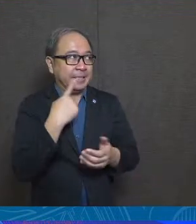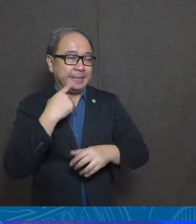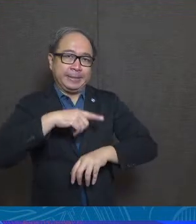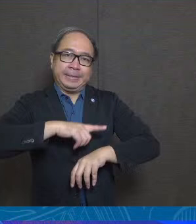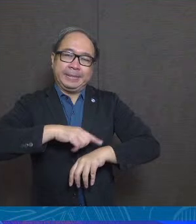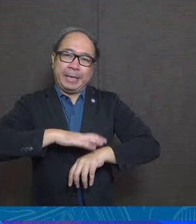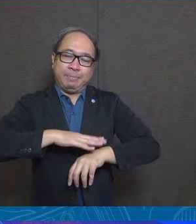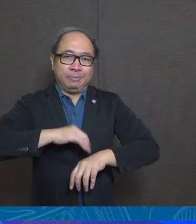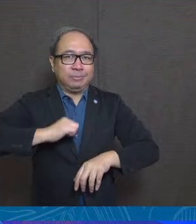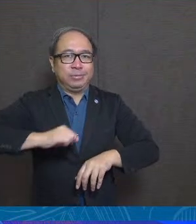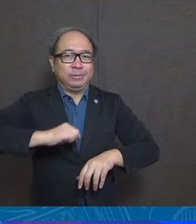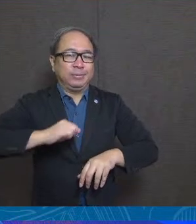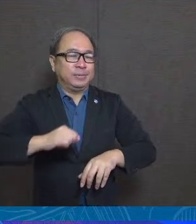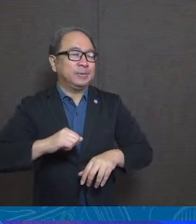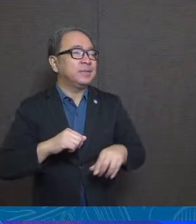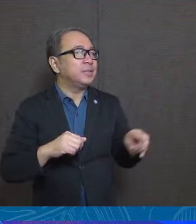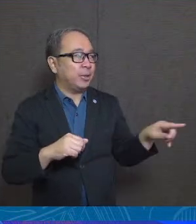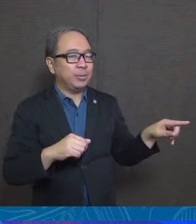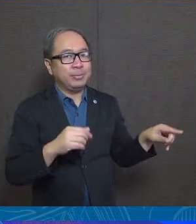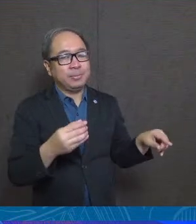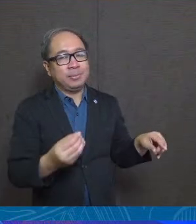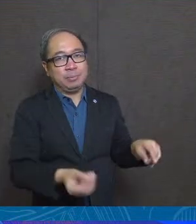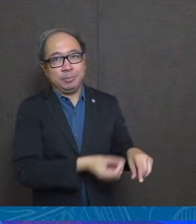the slides.